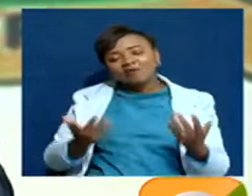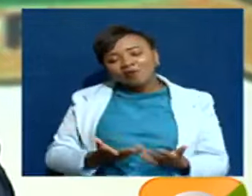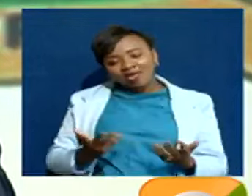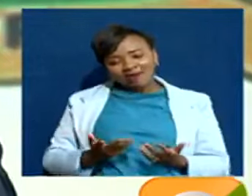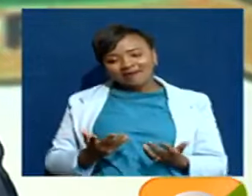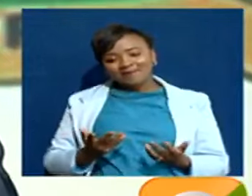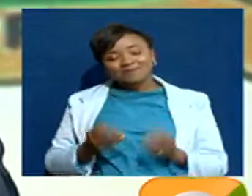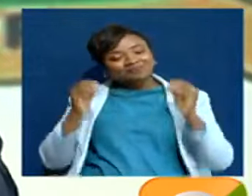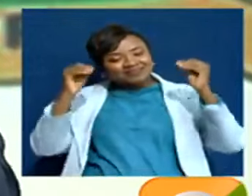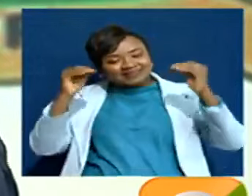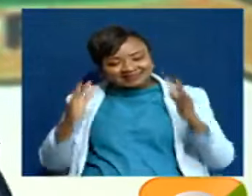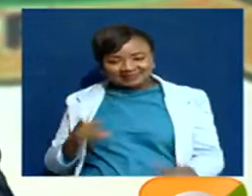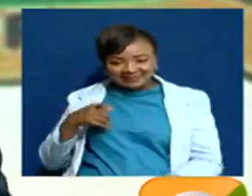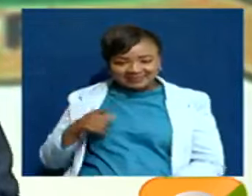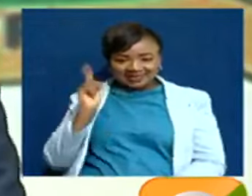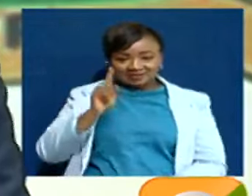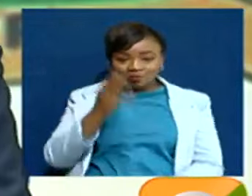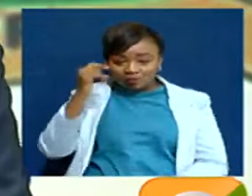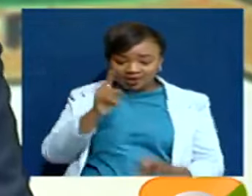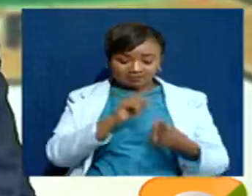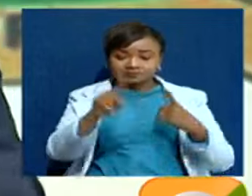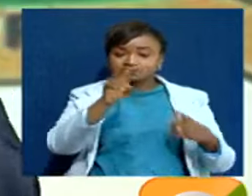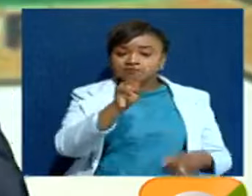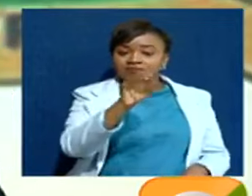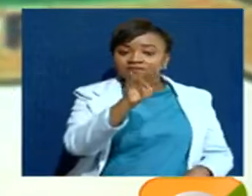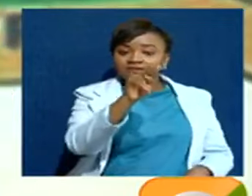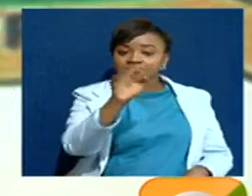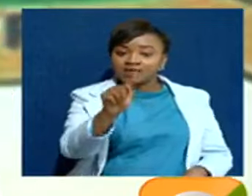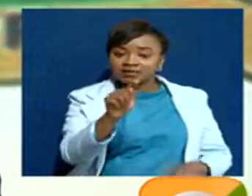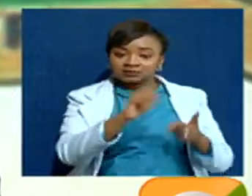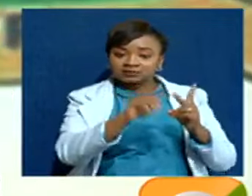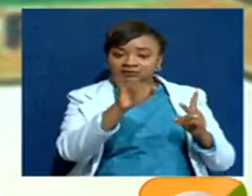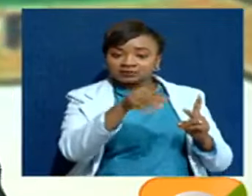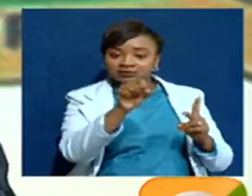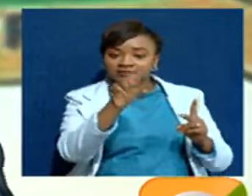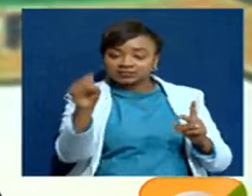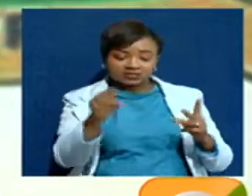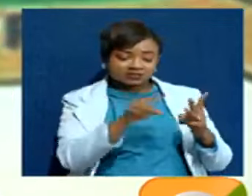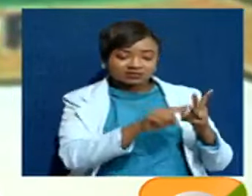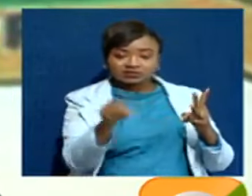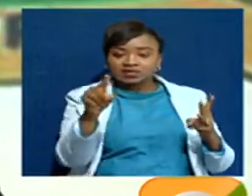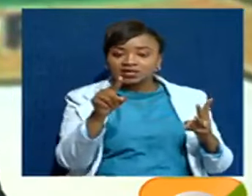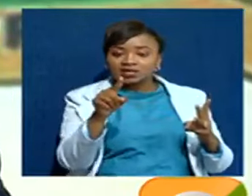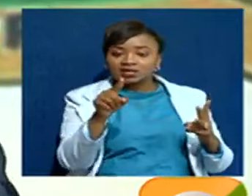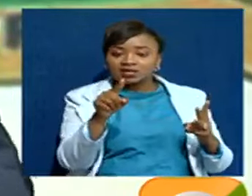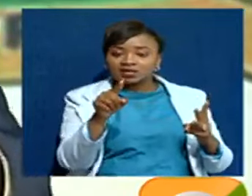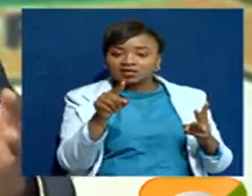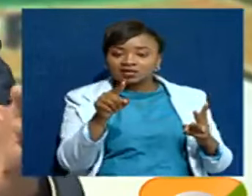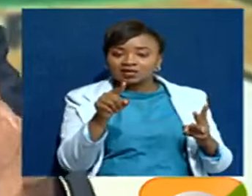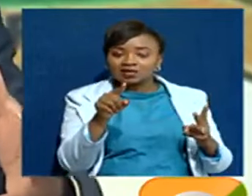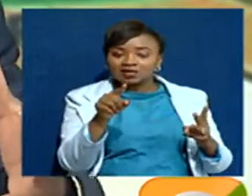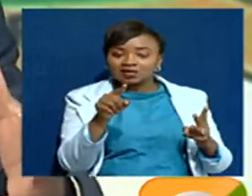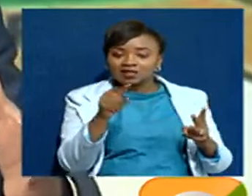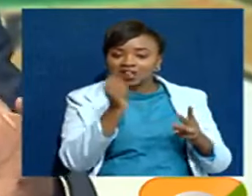we are talking about, this Minet we are talking about, this JSS we are talking about, and many others, the